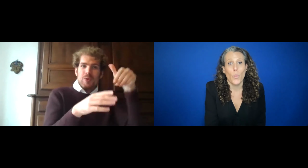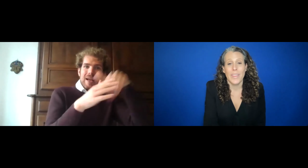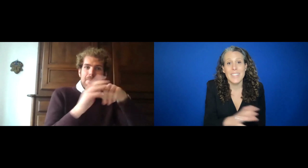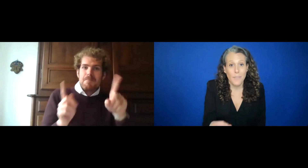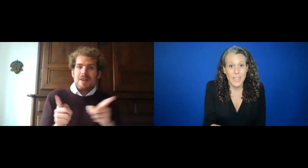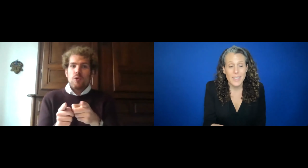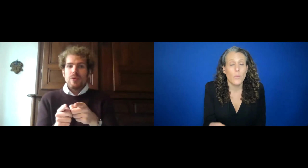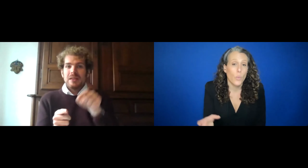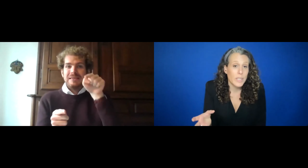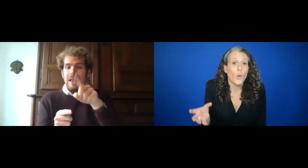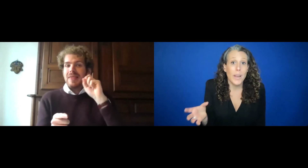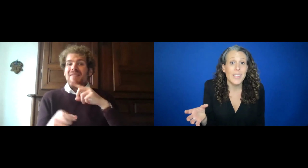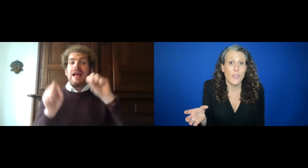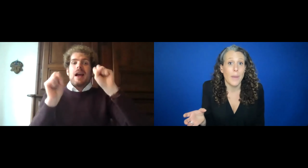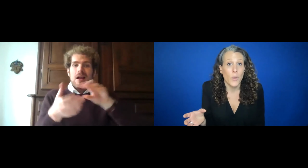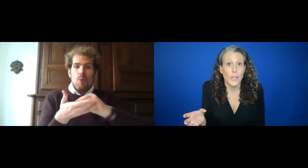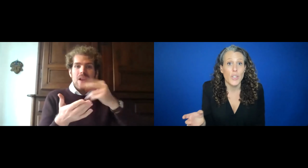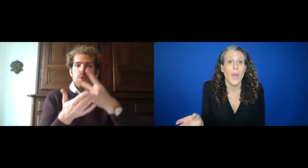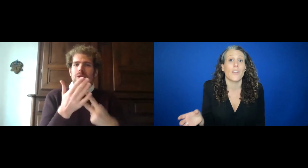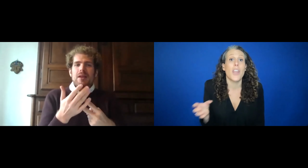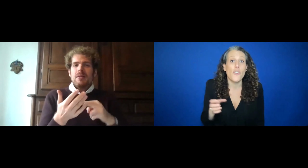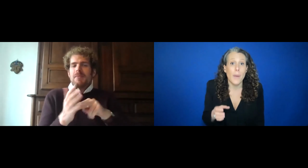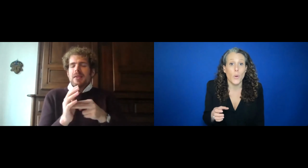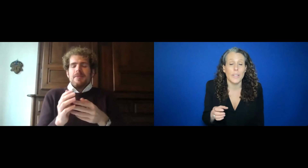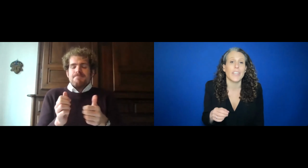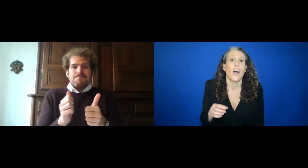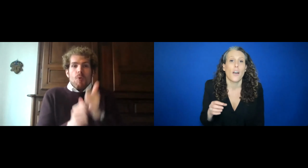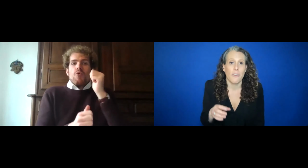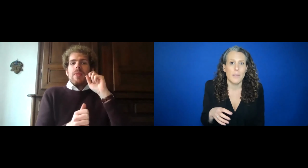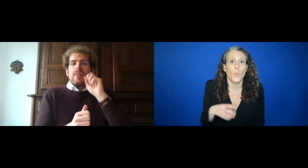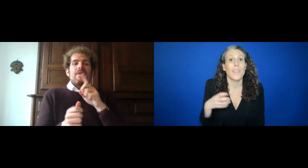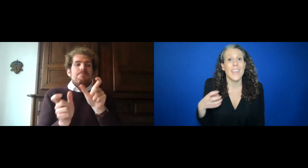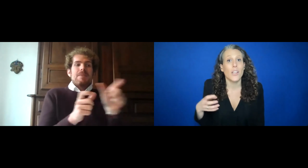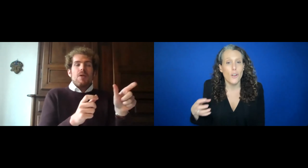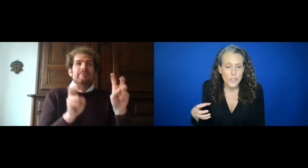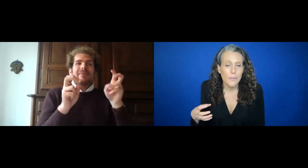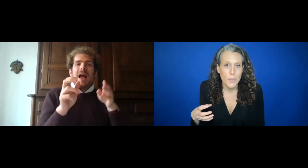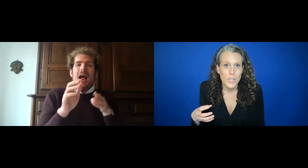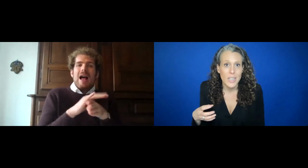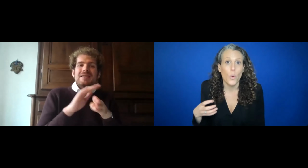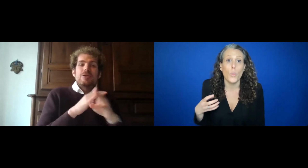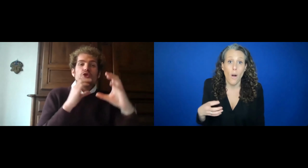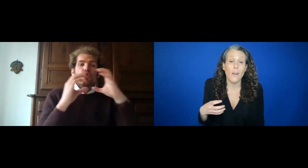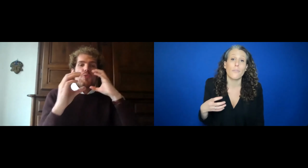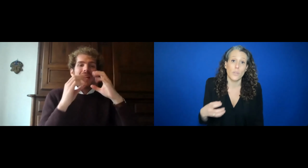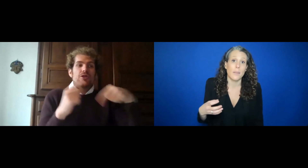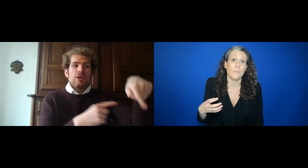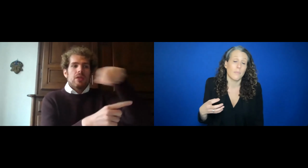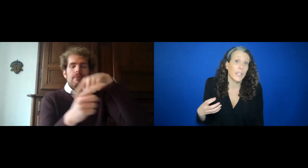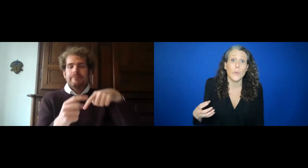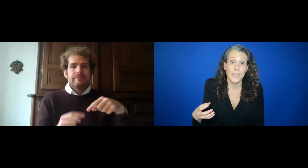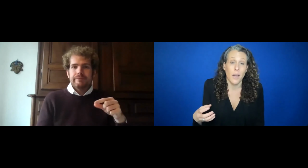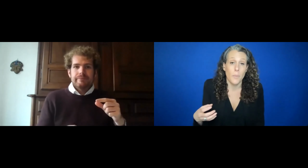So within deafness, which is already considered a minority, you have another minority of deaf people within the larger deaf community who are